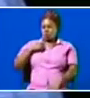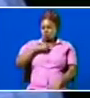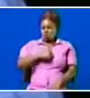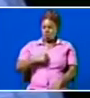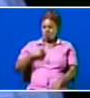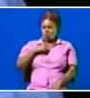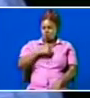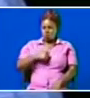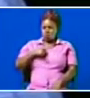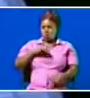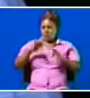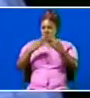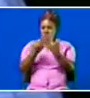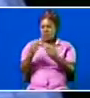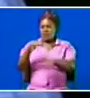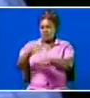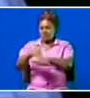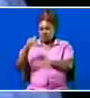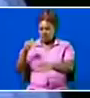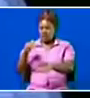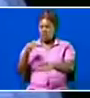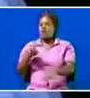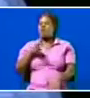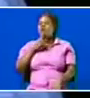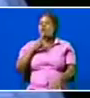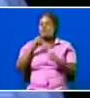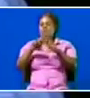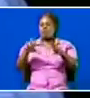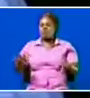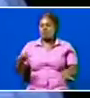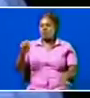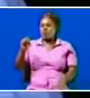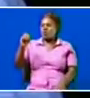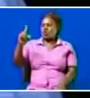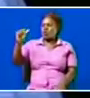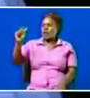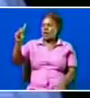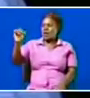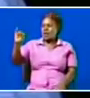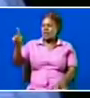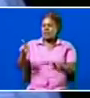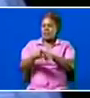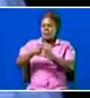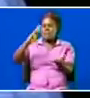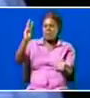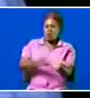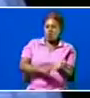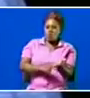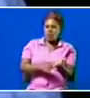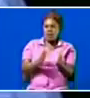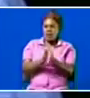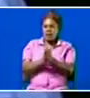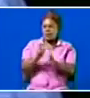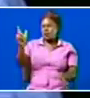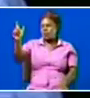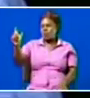to the families that have been affected by the Salai incident, and indeed the Migori one, and also along the